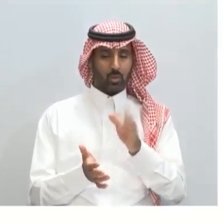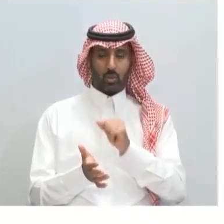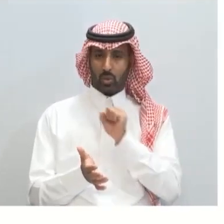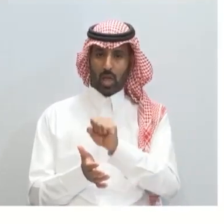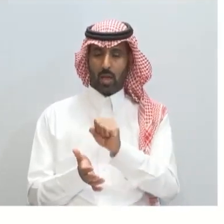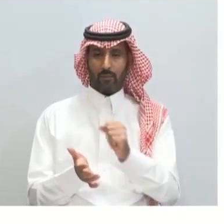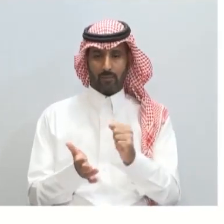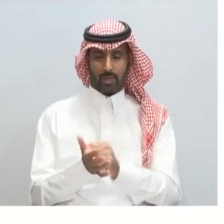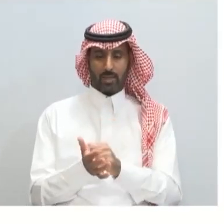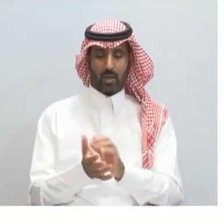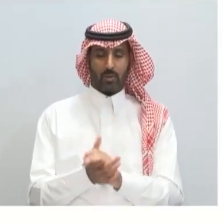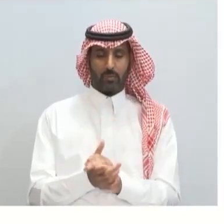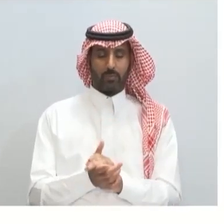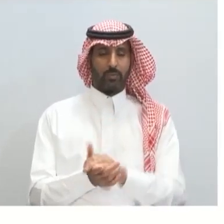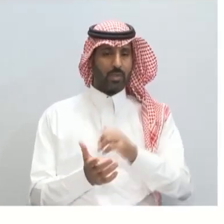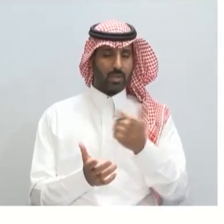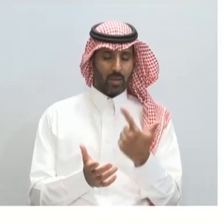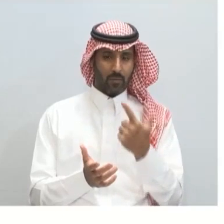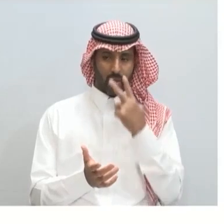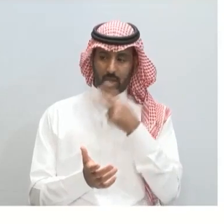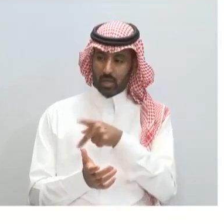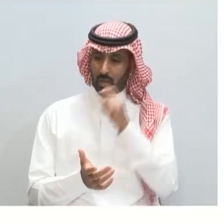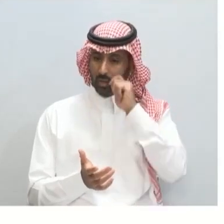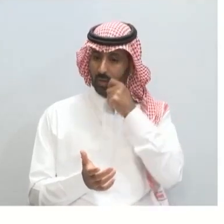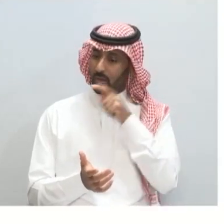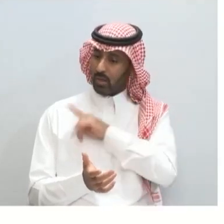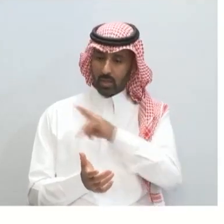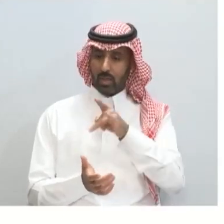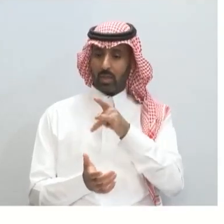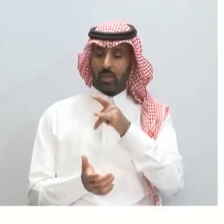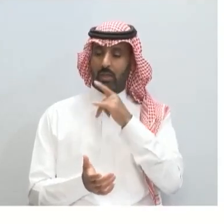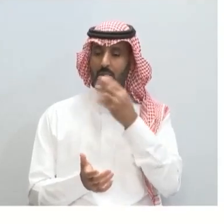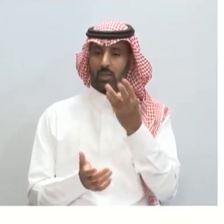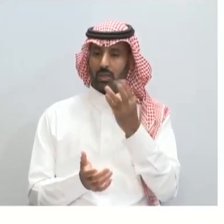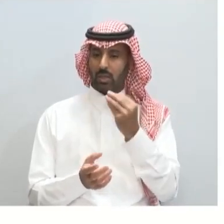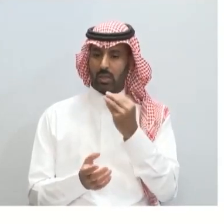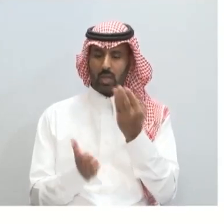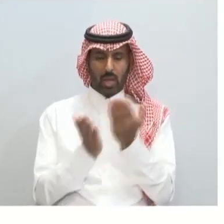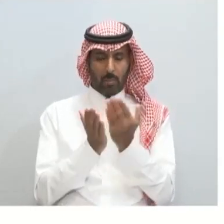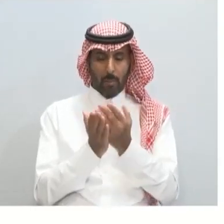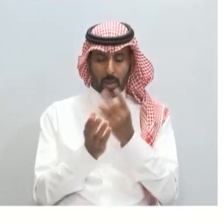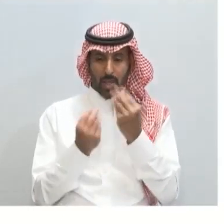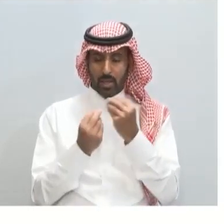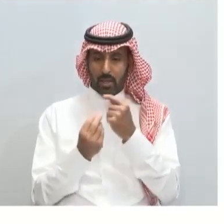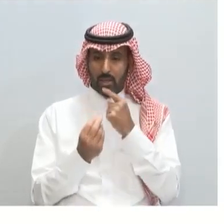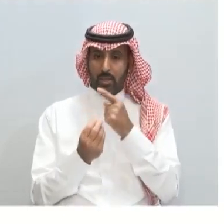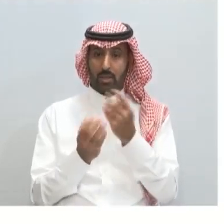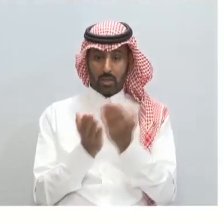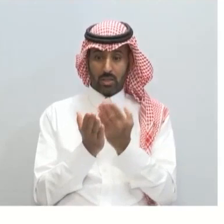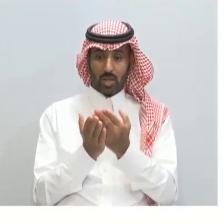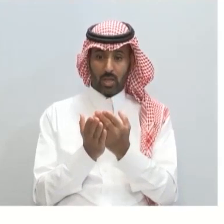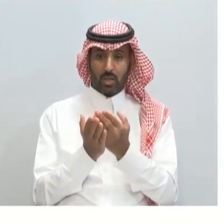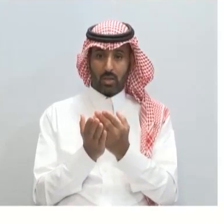behave like it number seven he didn't take public speaking lessons speaks as